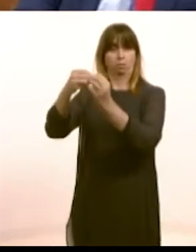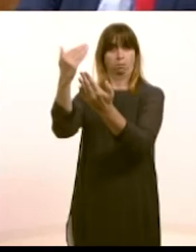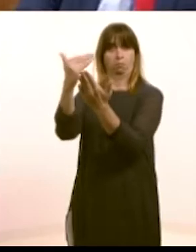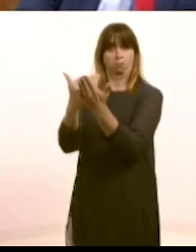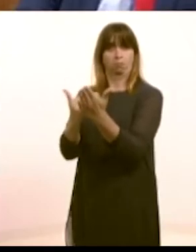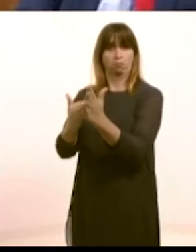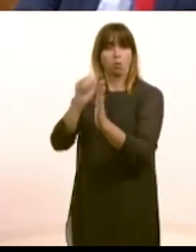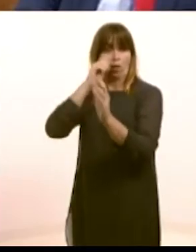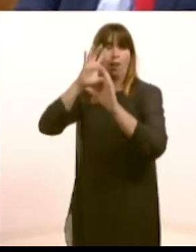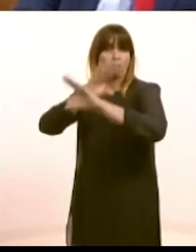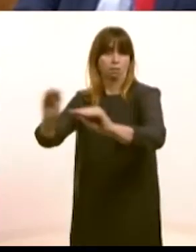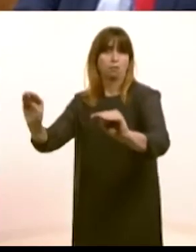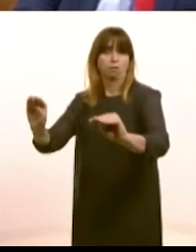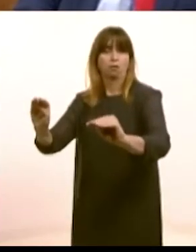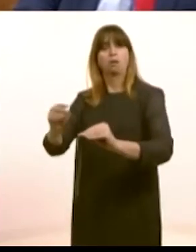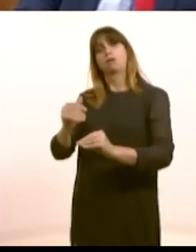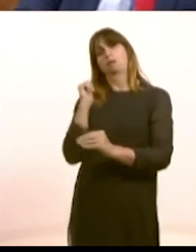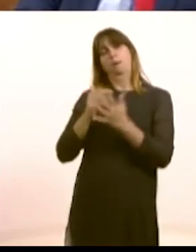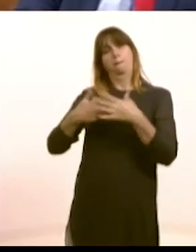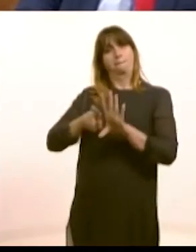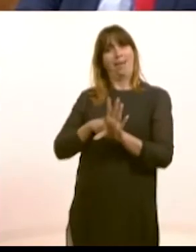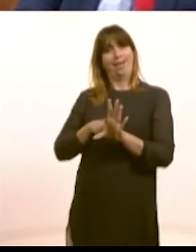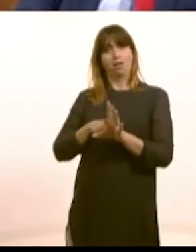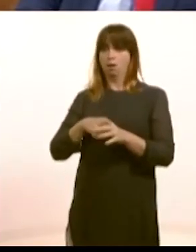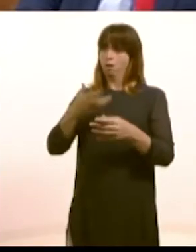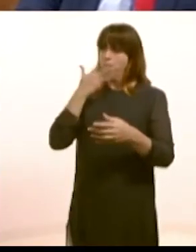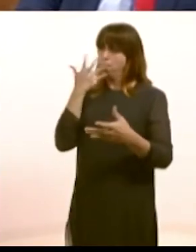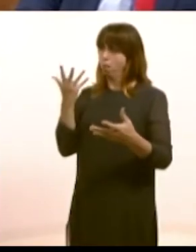promises we made to the people of Wales back in May, we intend to